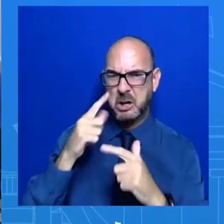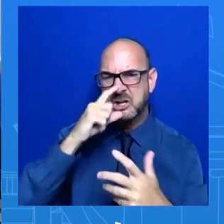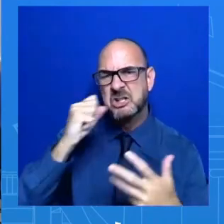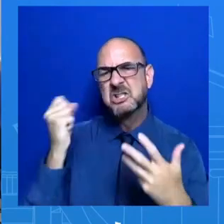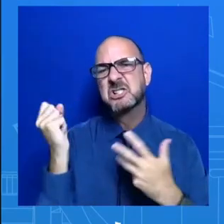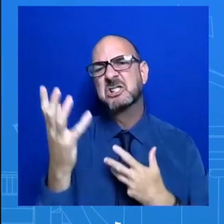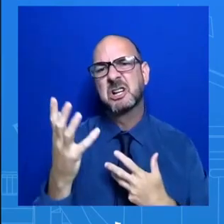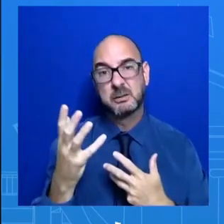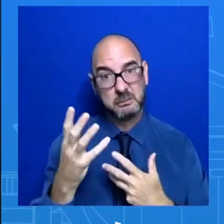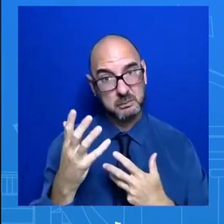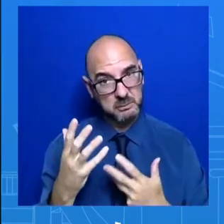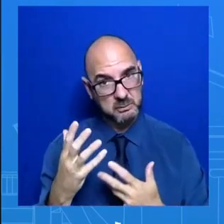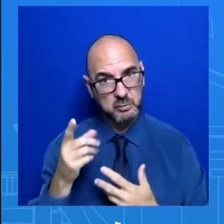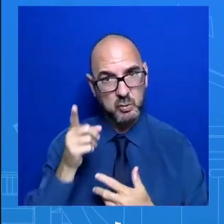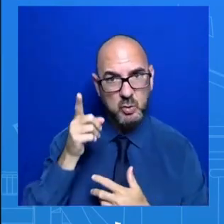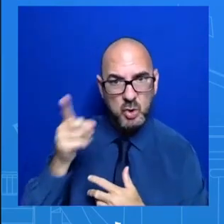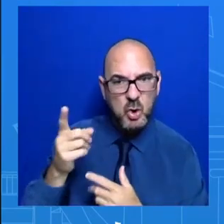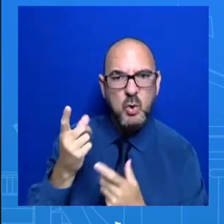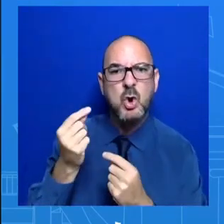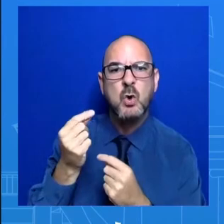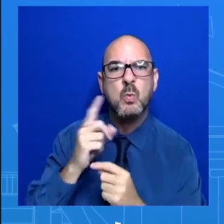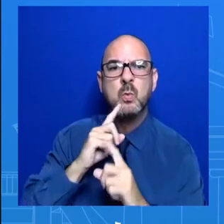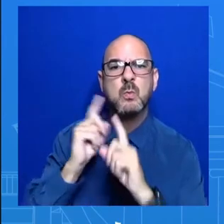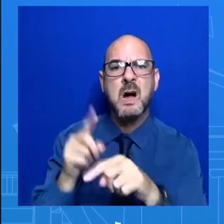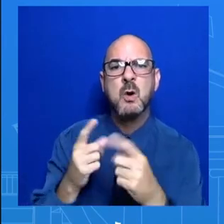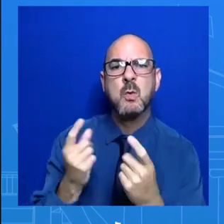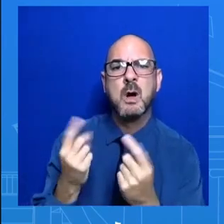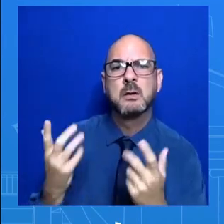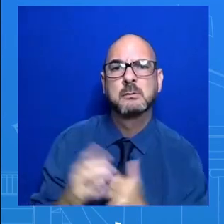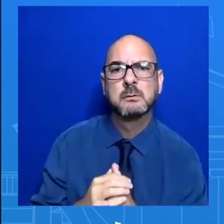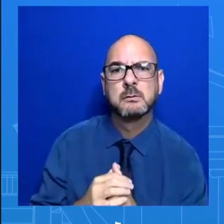will do the same as I have done many times before. As you just stated,